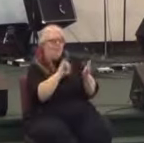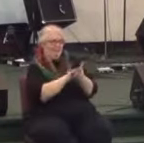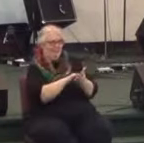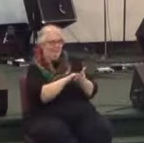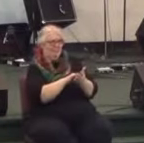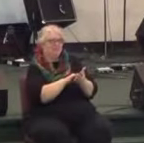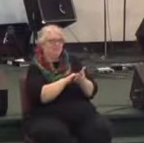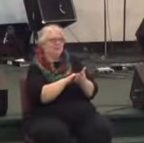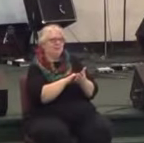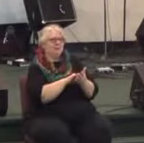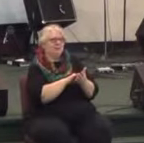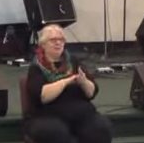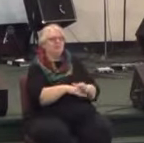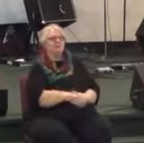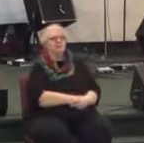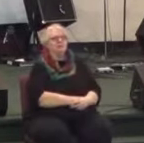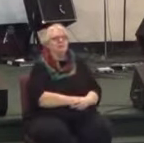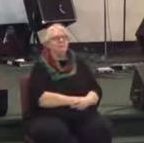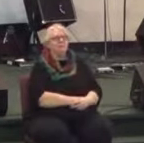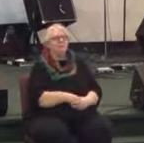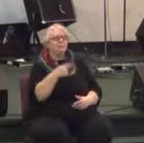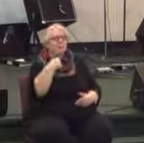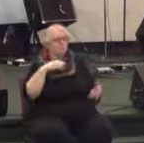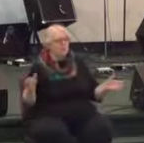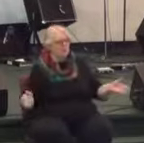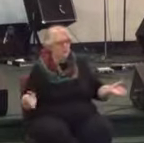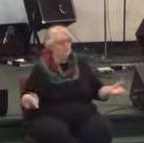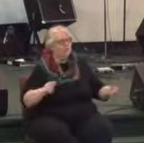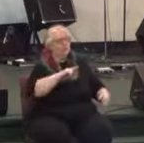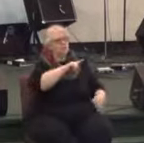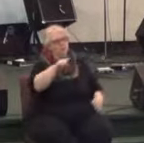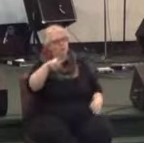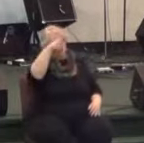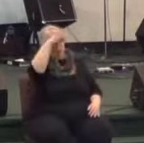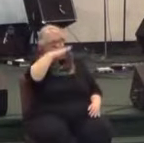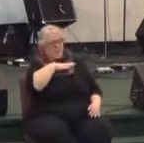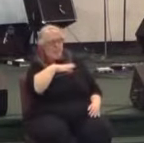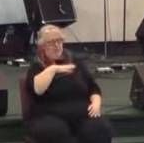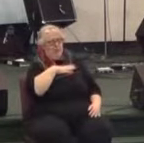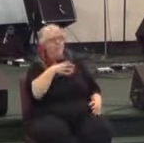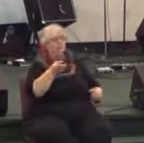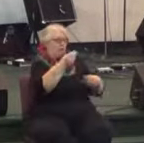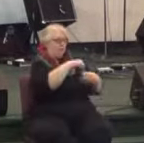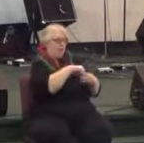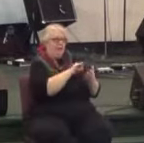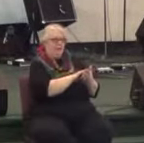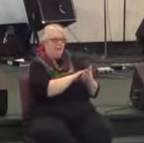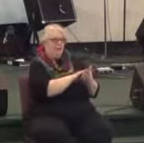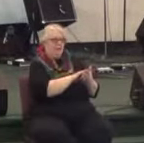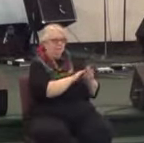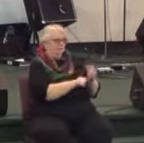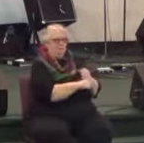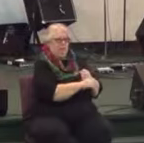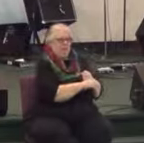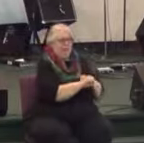do. But we encourage you men to come and be a part of that. There's nothing threatening there. It was